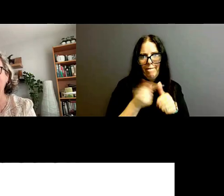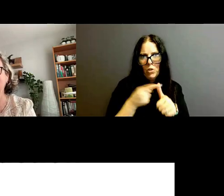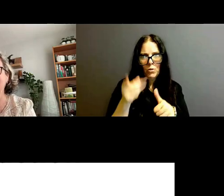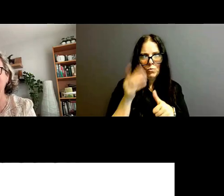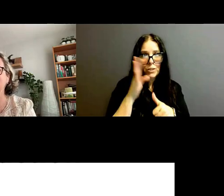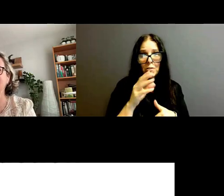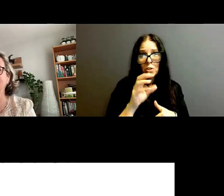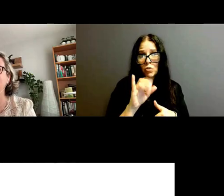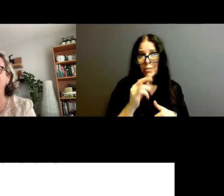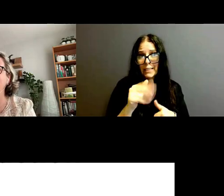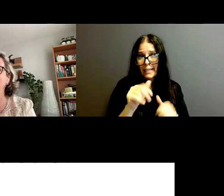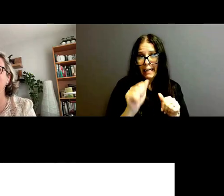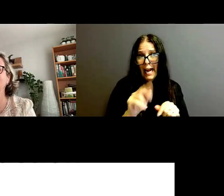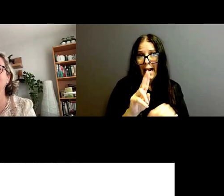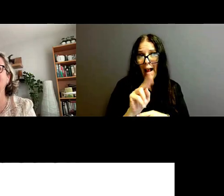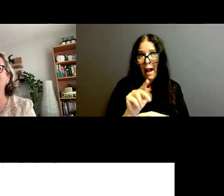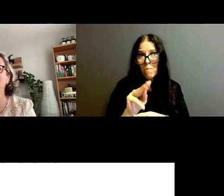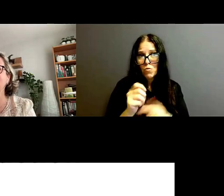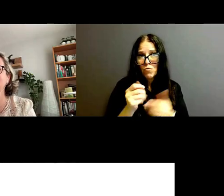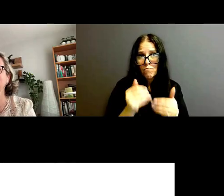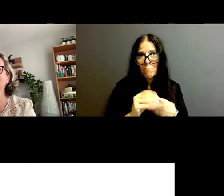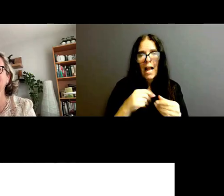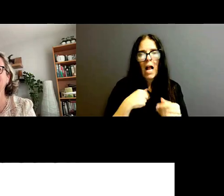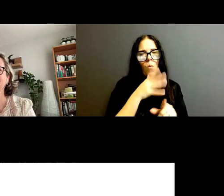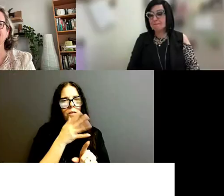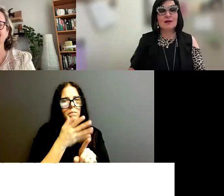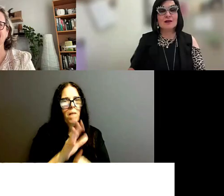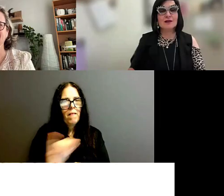you can unmute if that's okay. I'm going to also spotlight you.